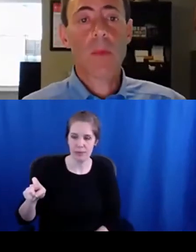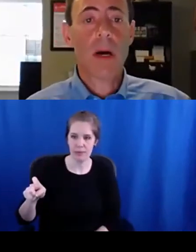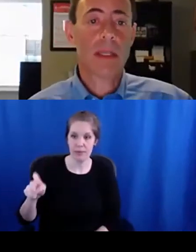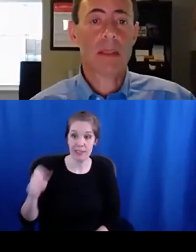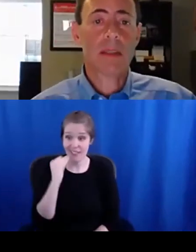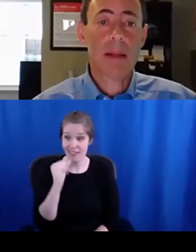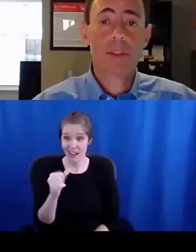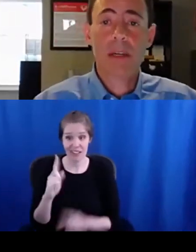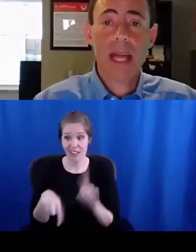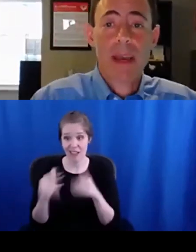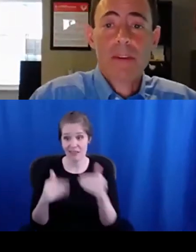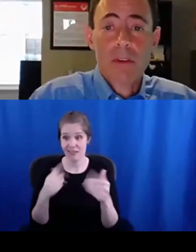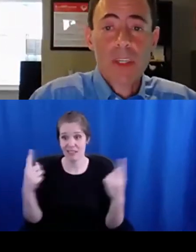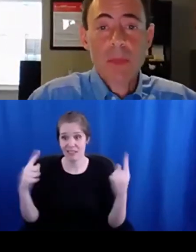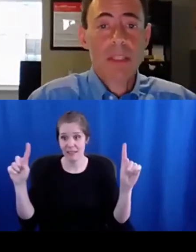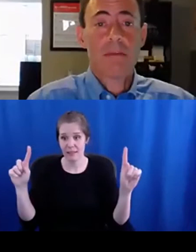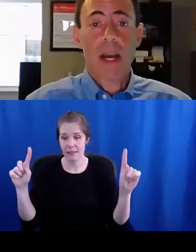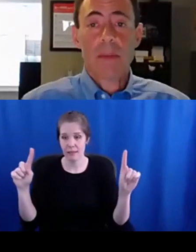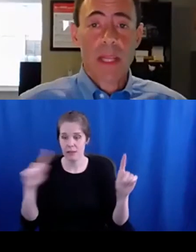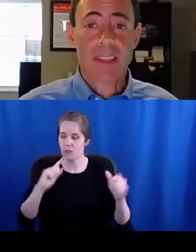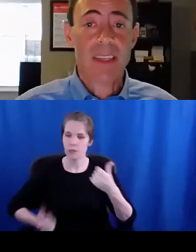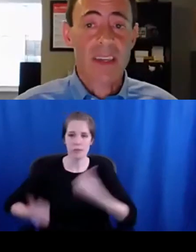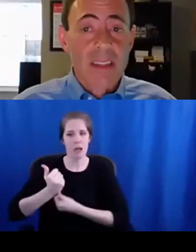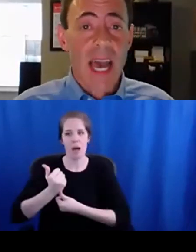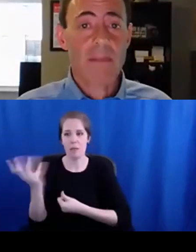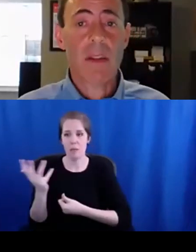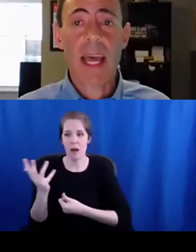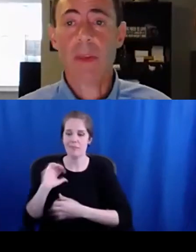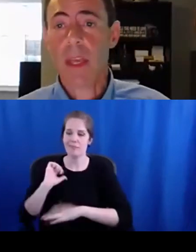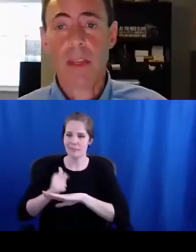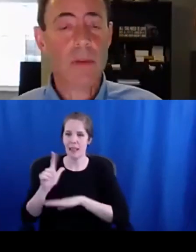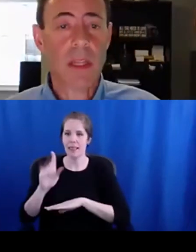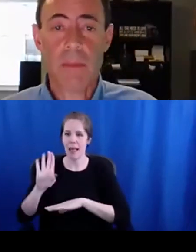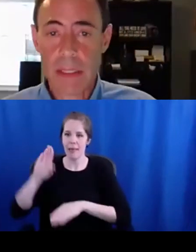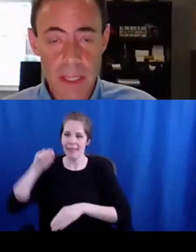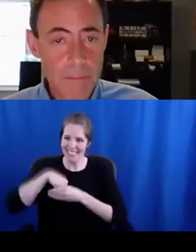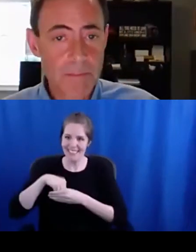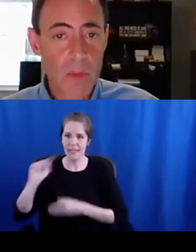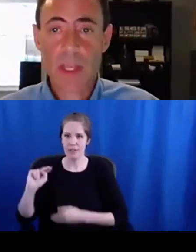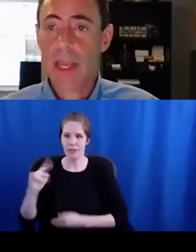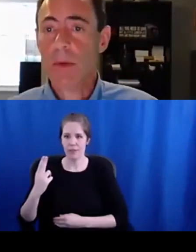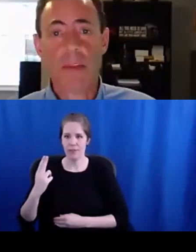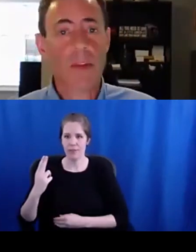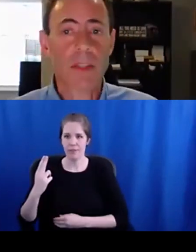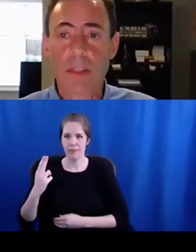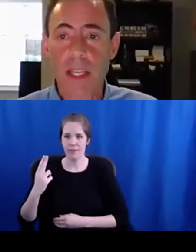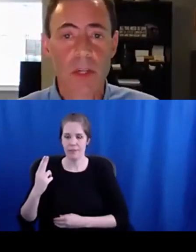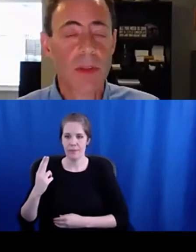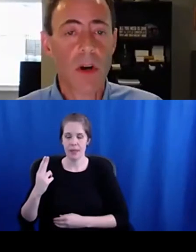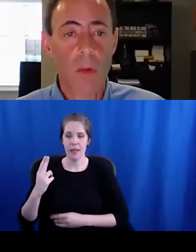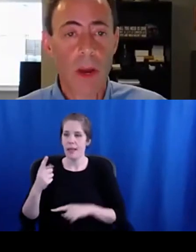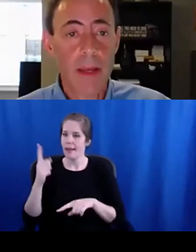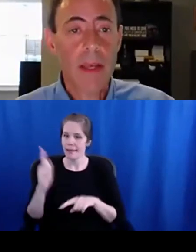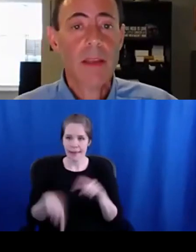step one is establishing a lab. Every nursing home needs to find a place to have a lab. You can't do it at the bedside. You can't do it at the nursing station